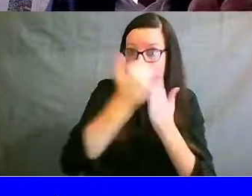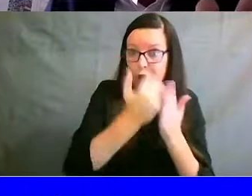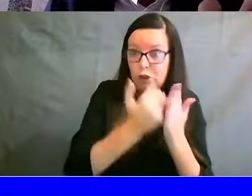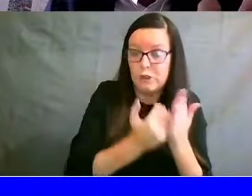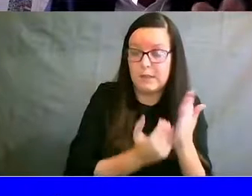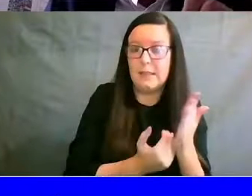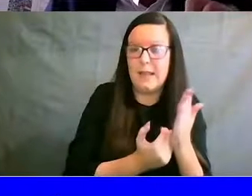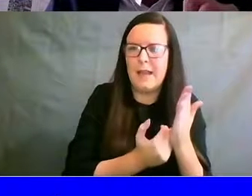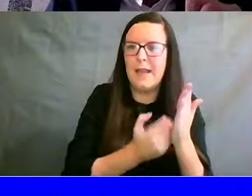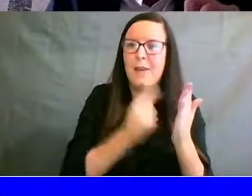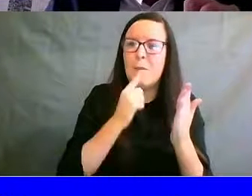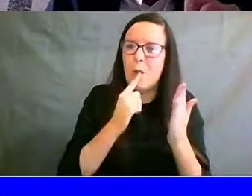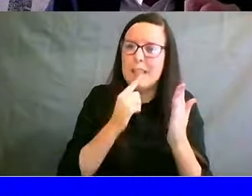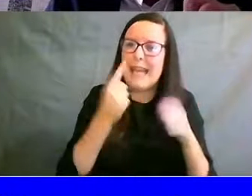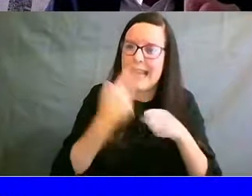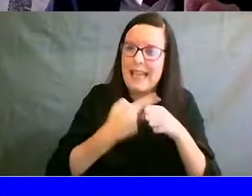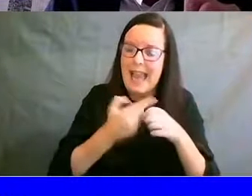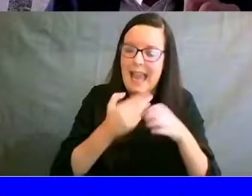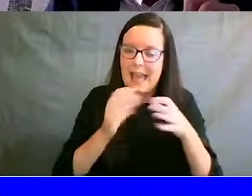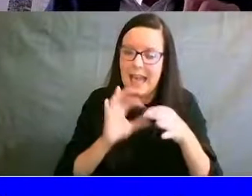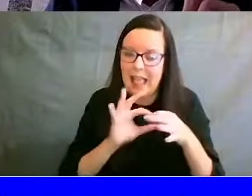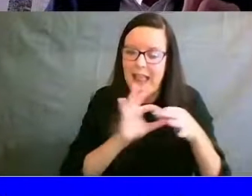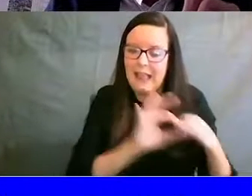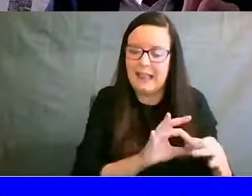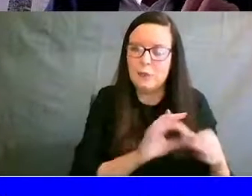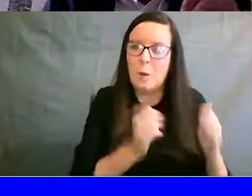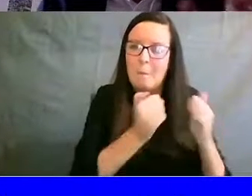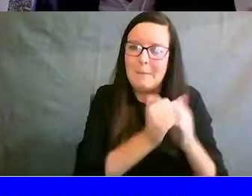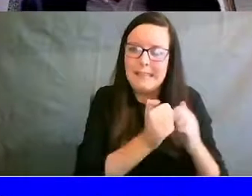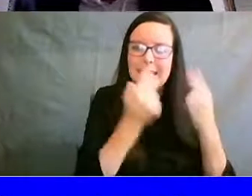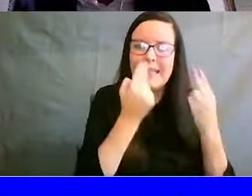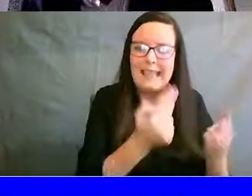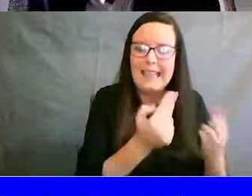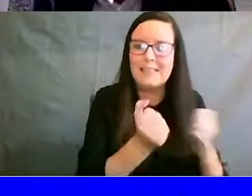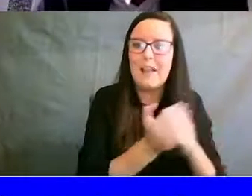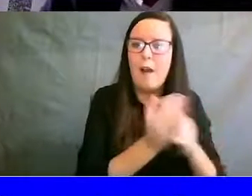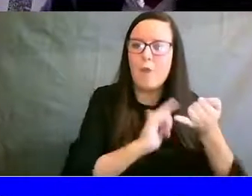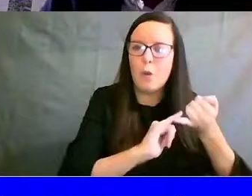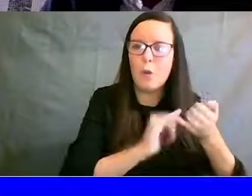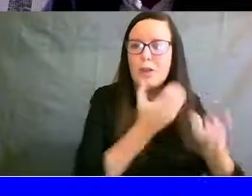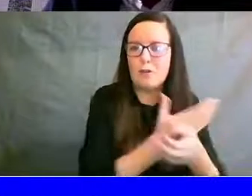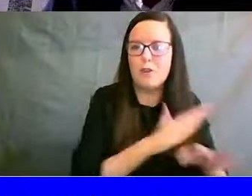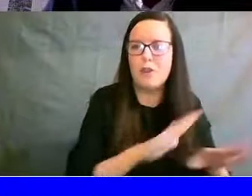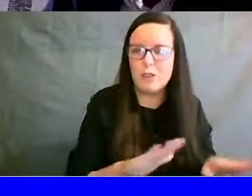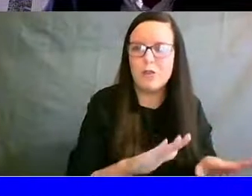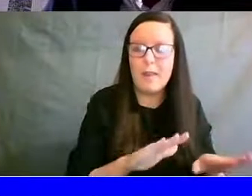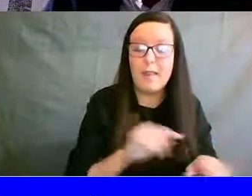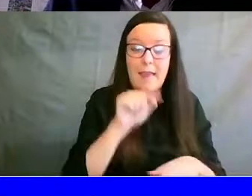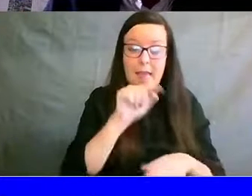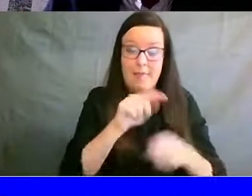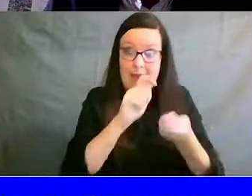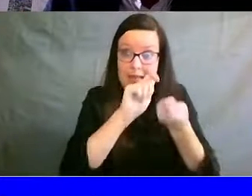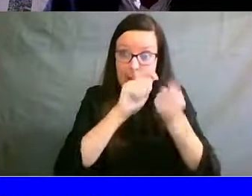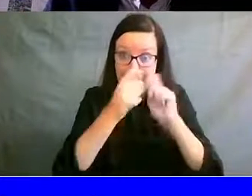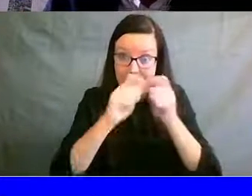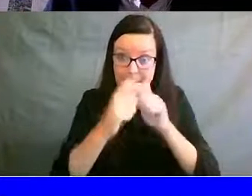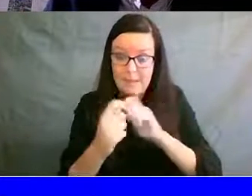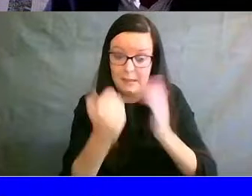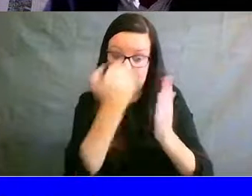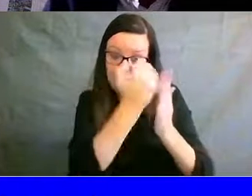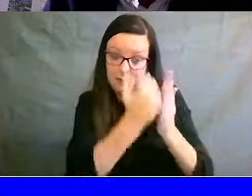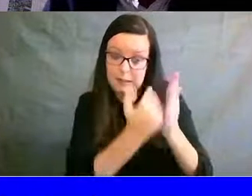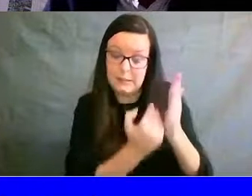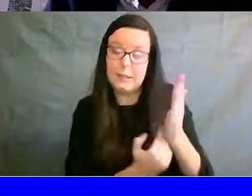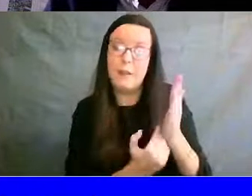of children. So if you look at the explanatory memorandum, it says that these amendments were aimed at rendering the justice system